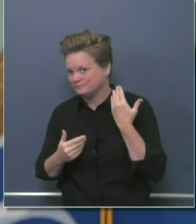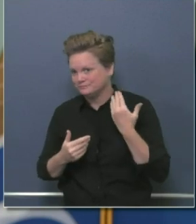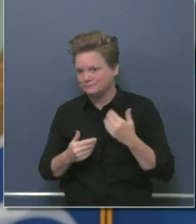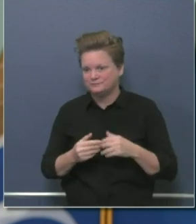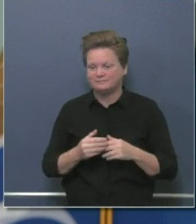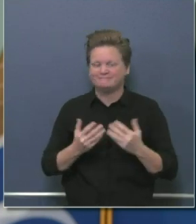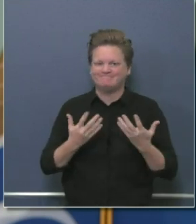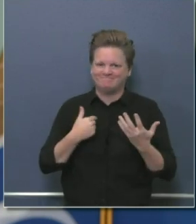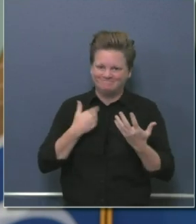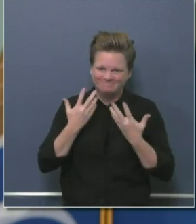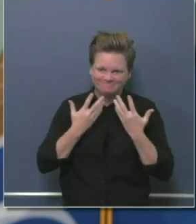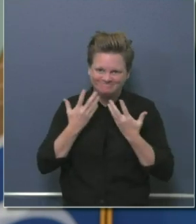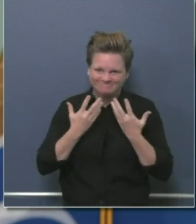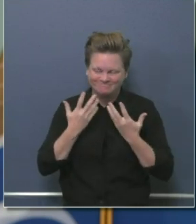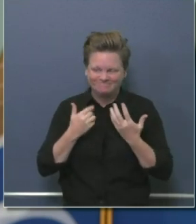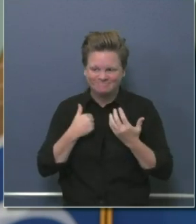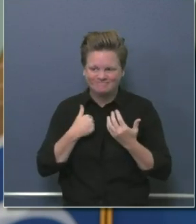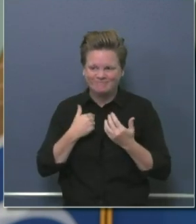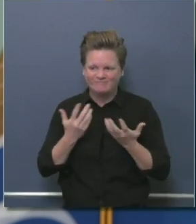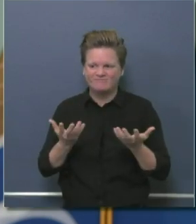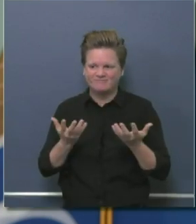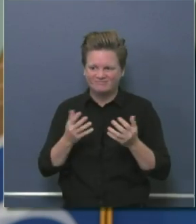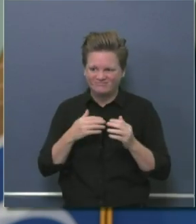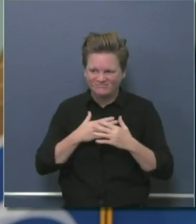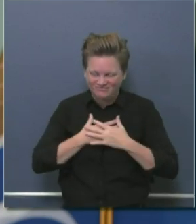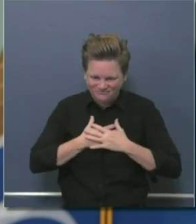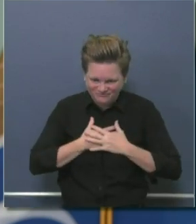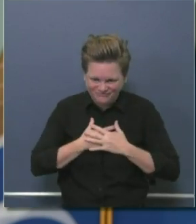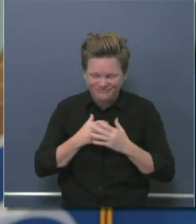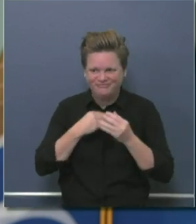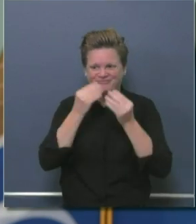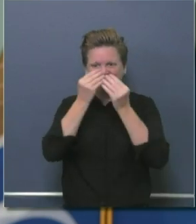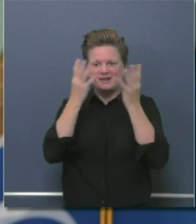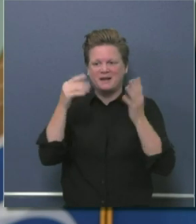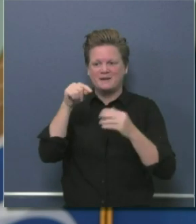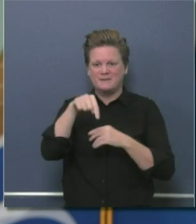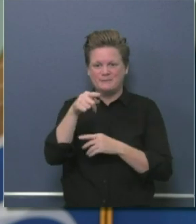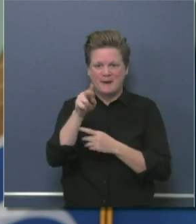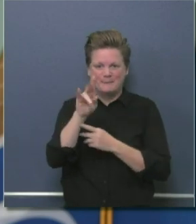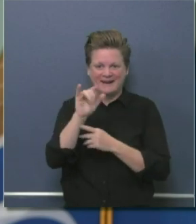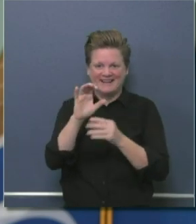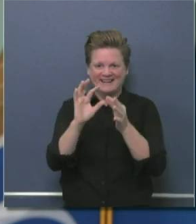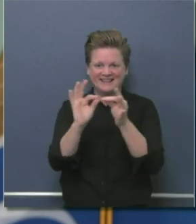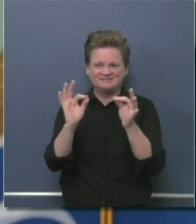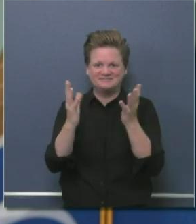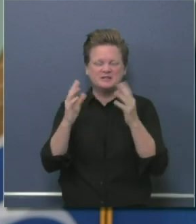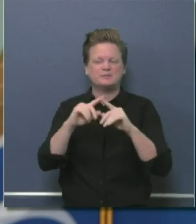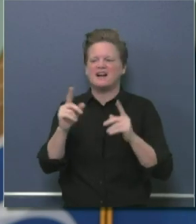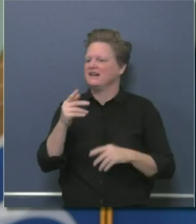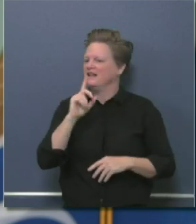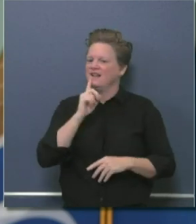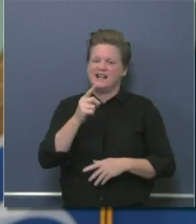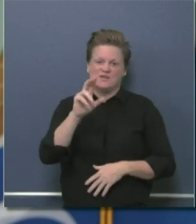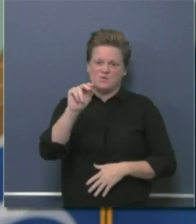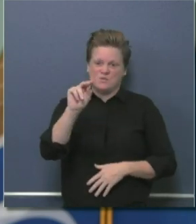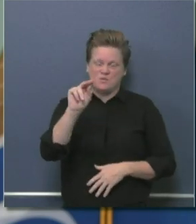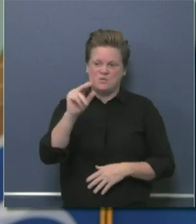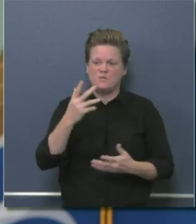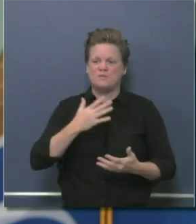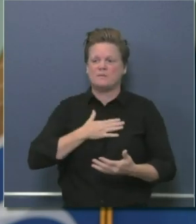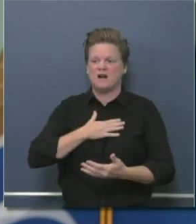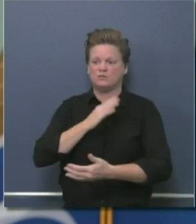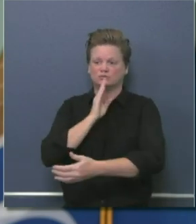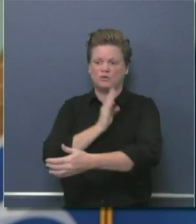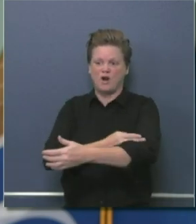this conversation as publicly as I am having. So the answer is no. There was an experiment with Brooklyn, my daughter, where she